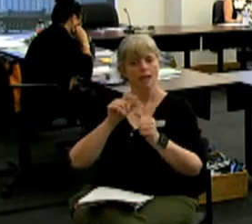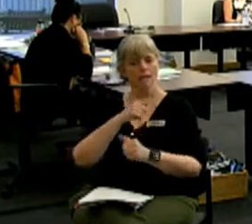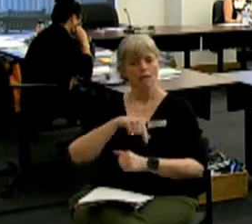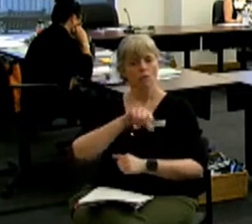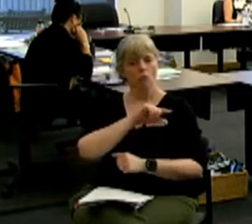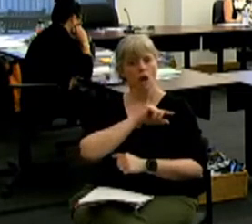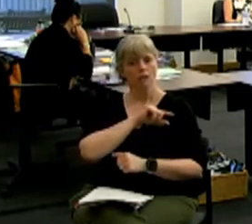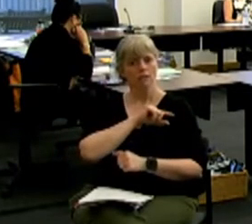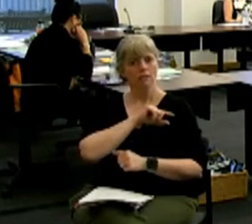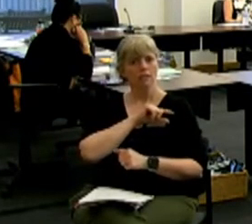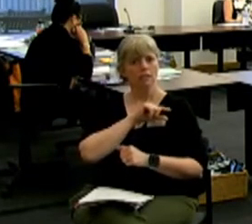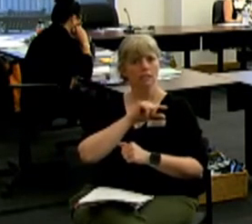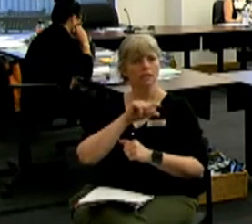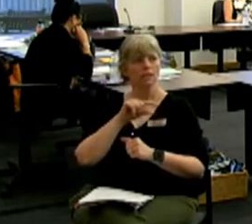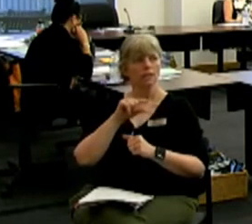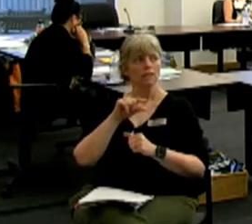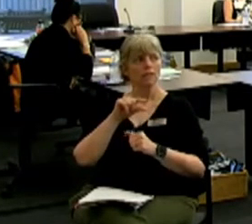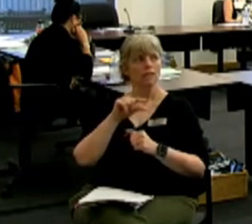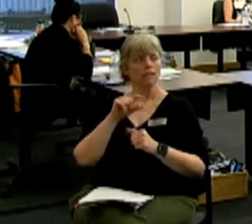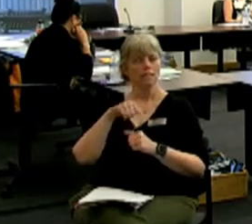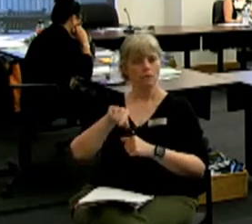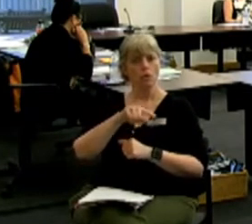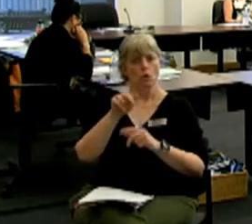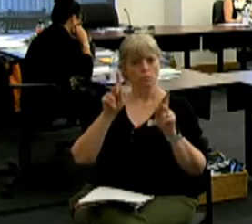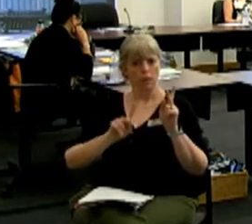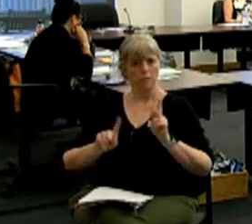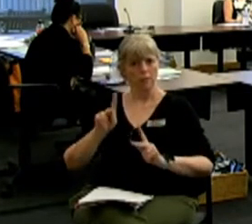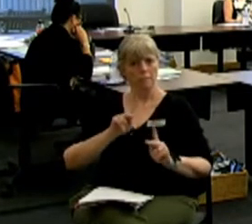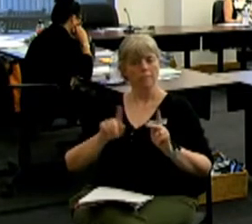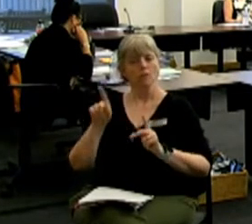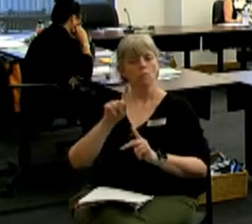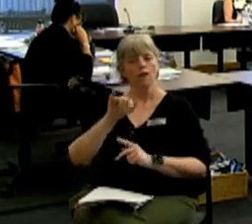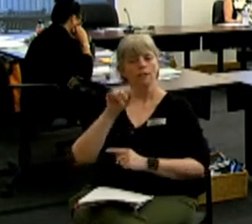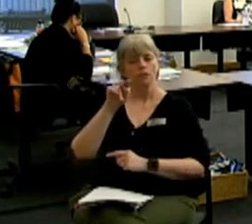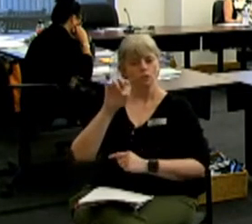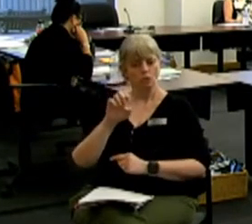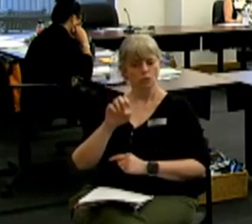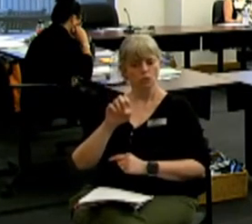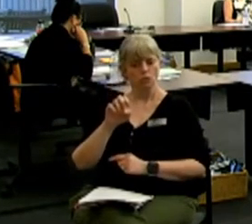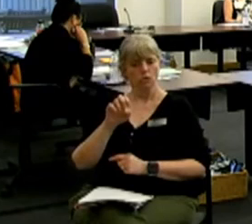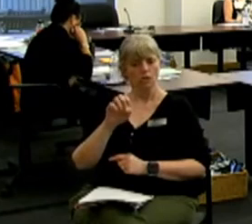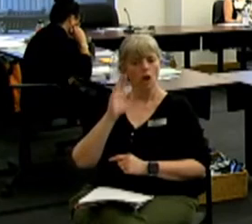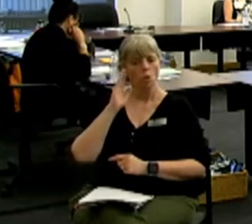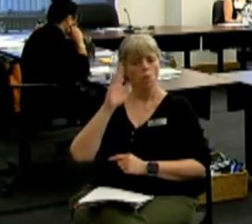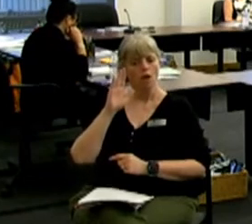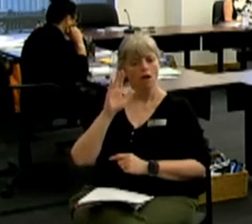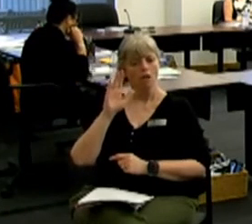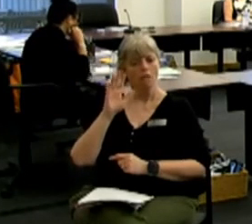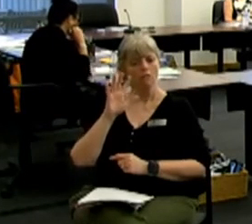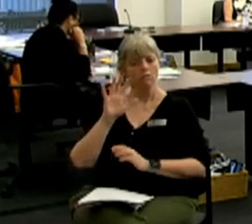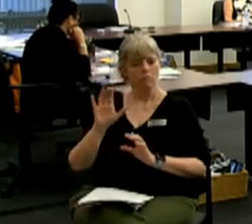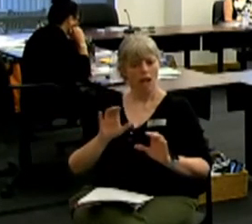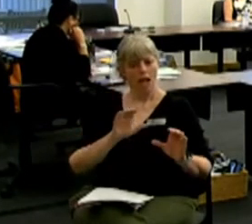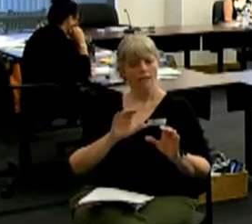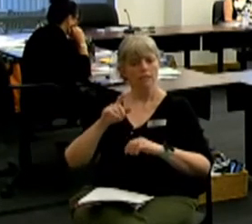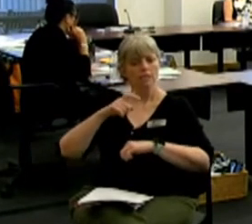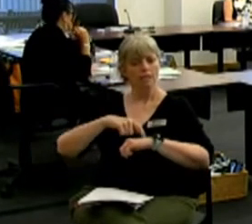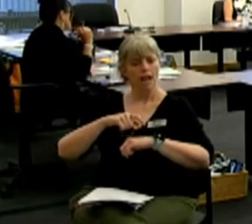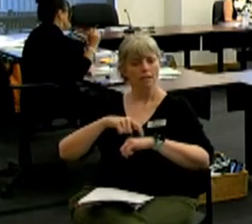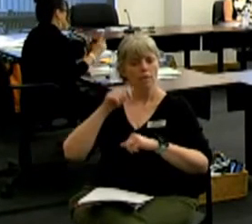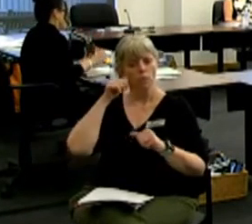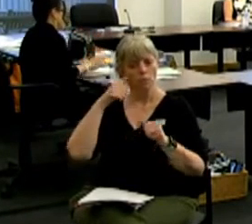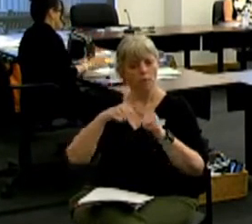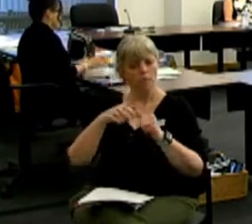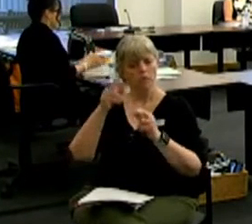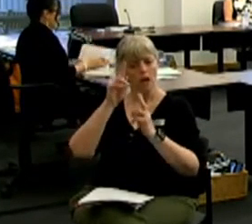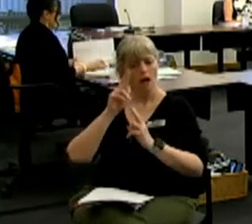for LGBTQ+ individuals. Whereas June will act as a time of remembrance